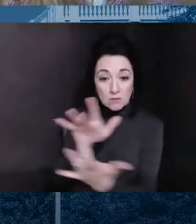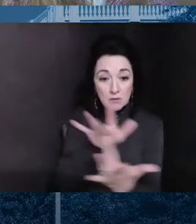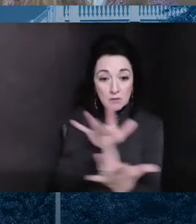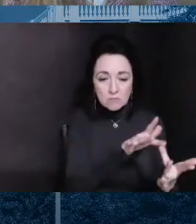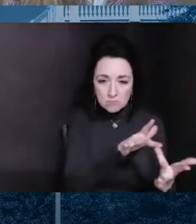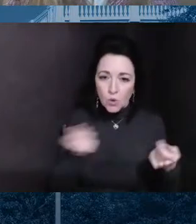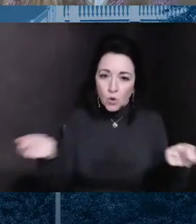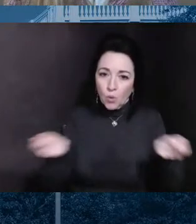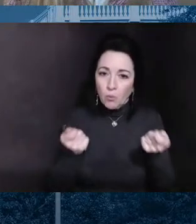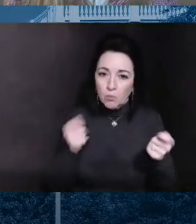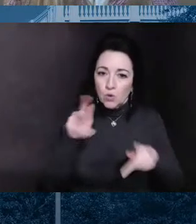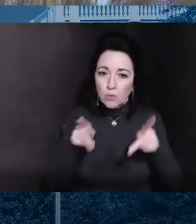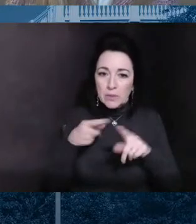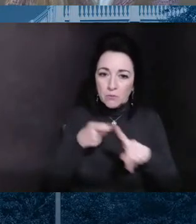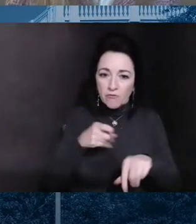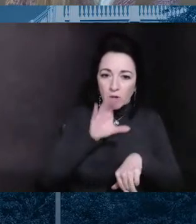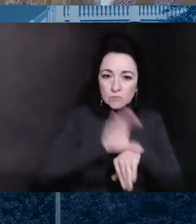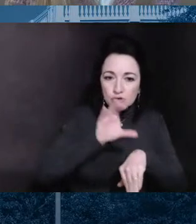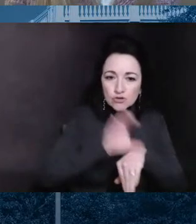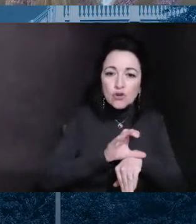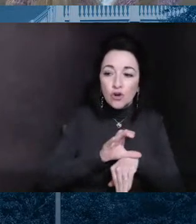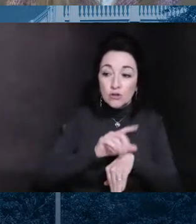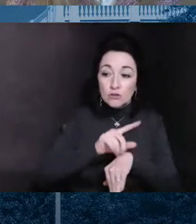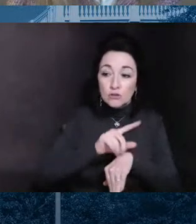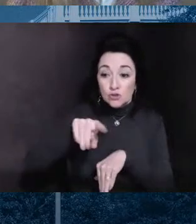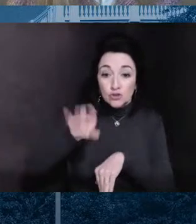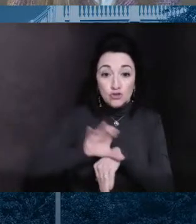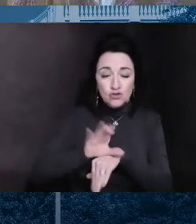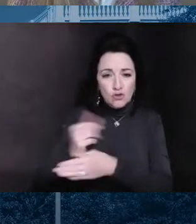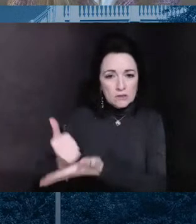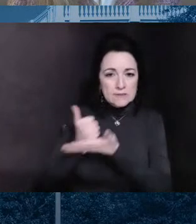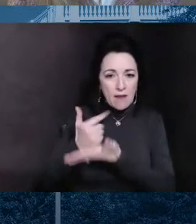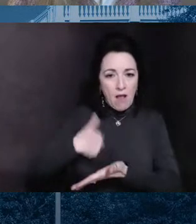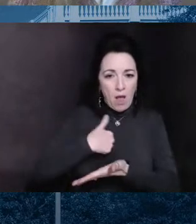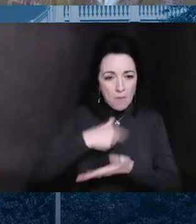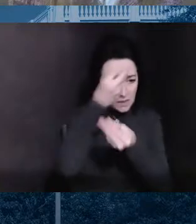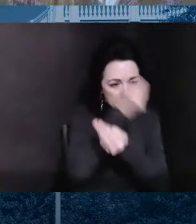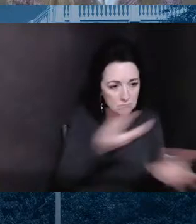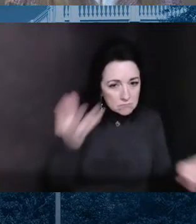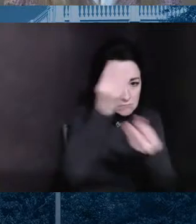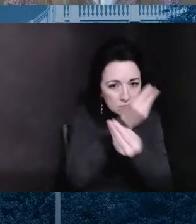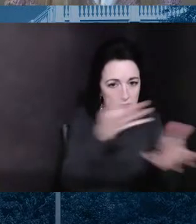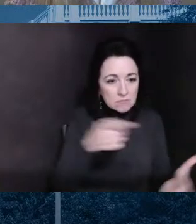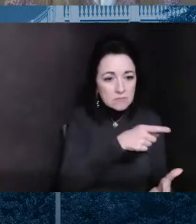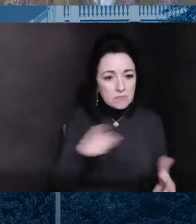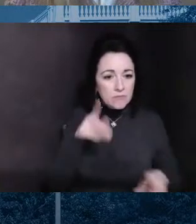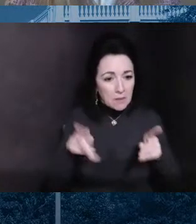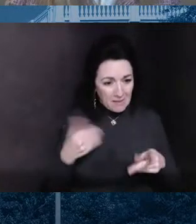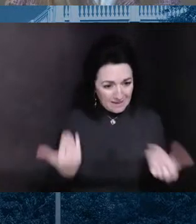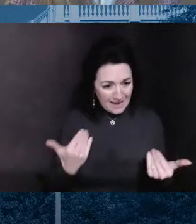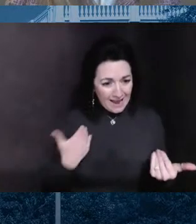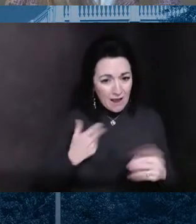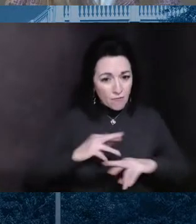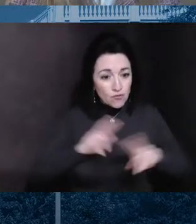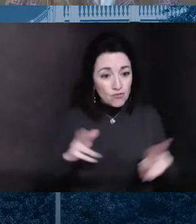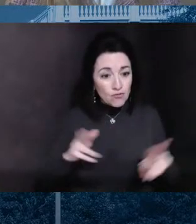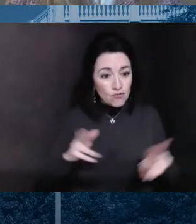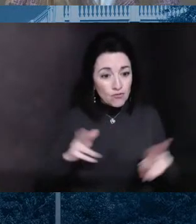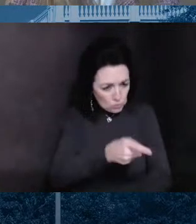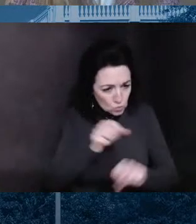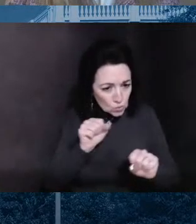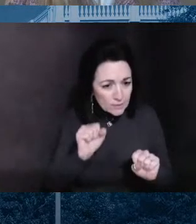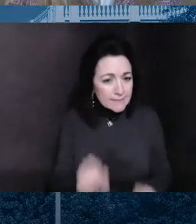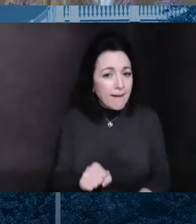with community organizations to get to those populations and make sure they're getting vaccinated as well. But overall, we're